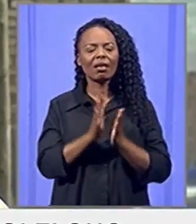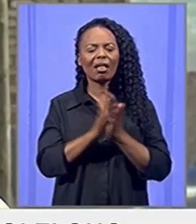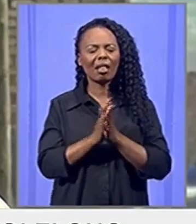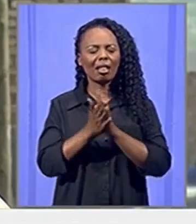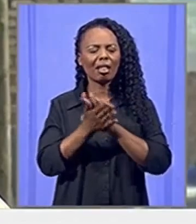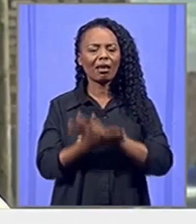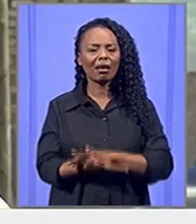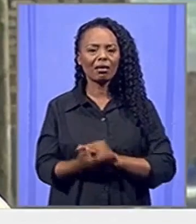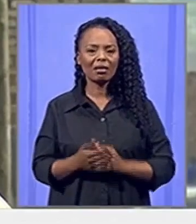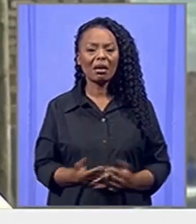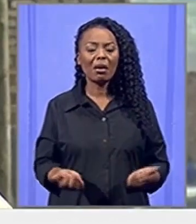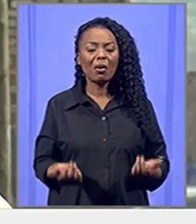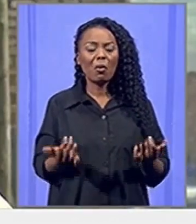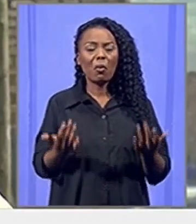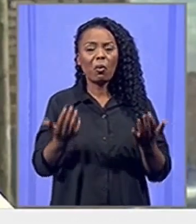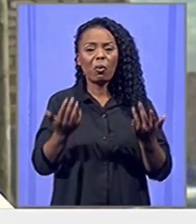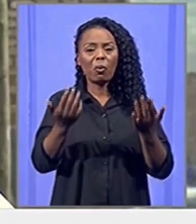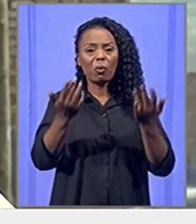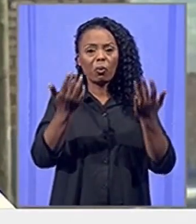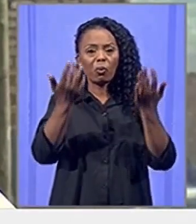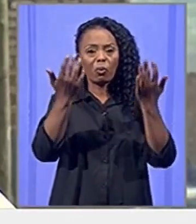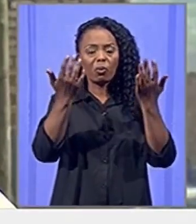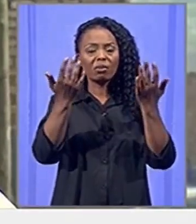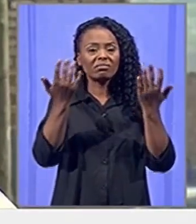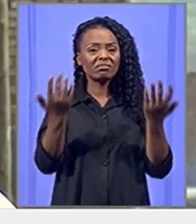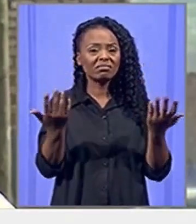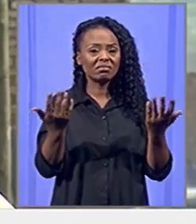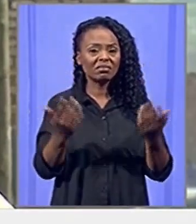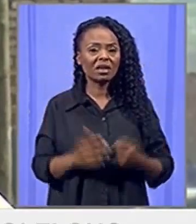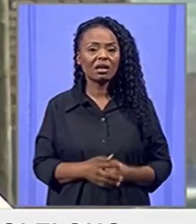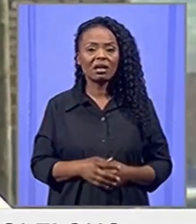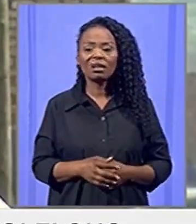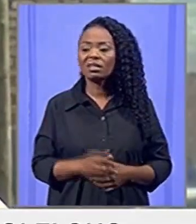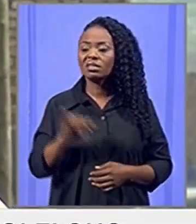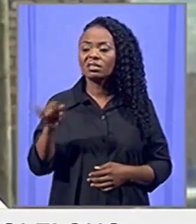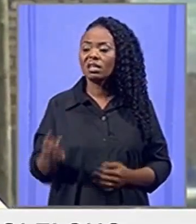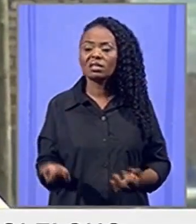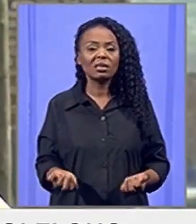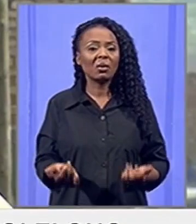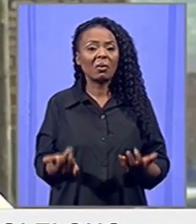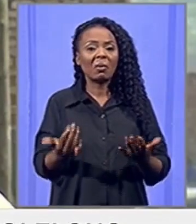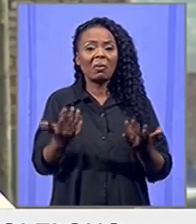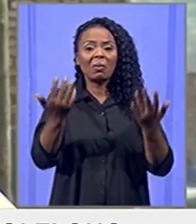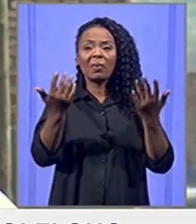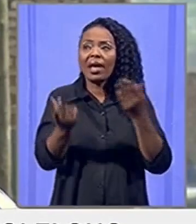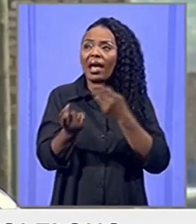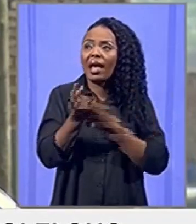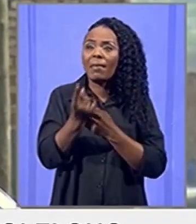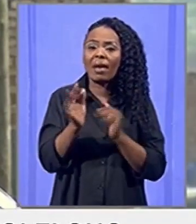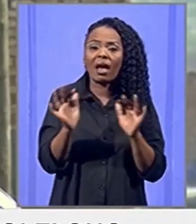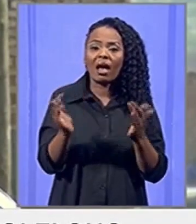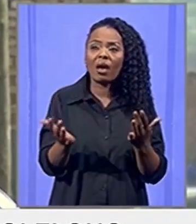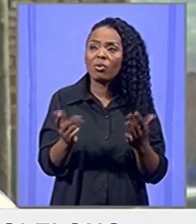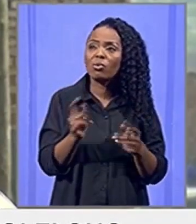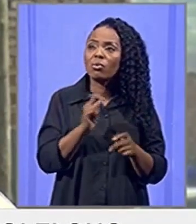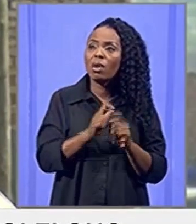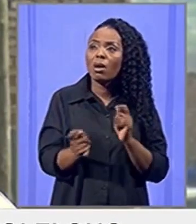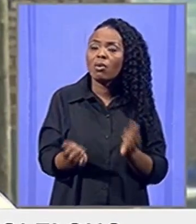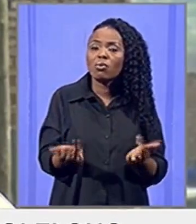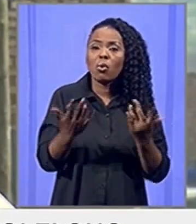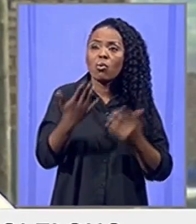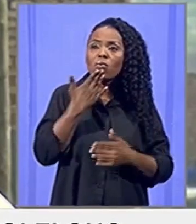monanana. Jwale botho ba teng ho bona itse fela go sontse go tjha ho a bonala hore na molaedi ke ma jwale